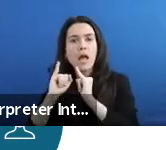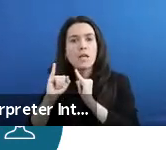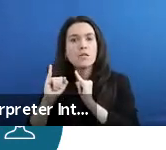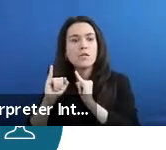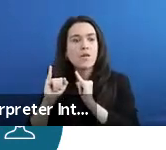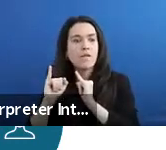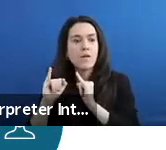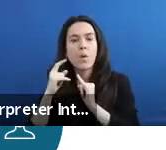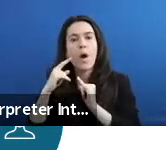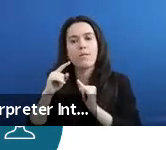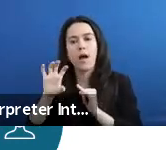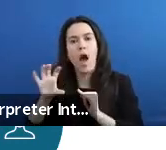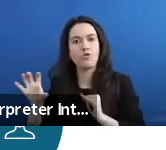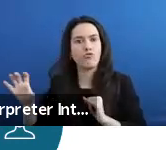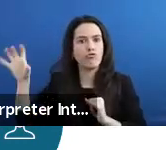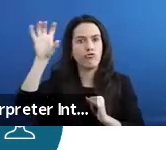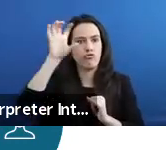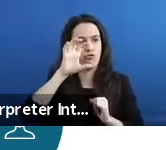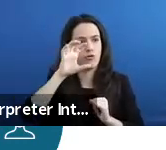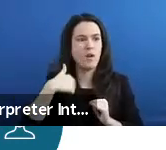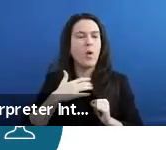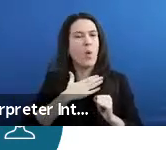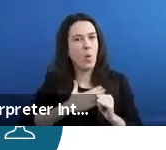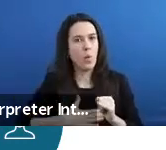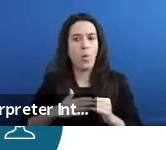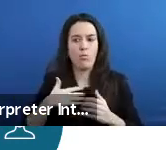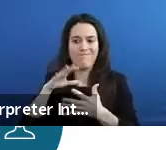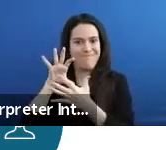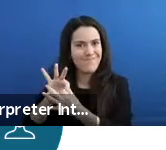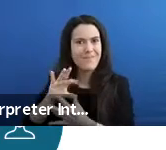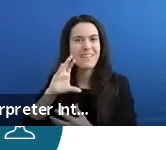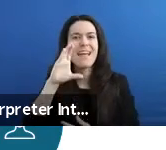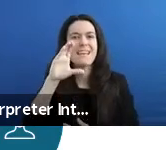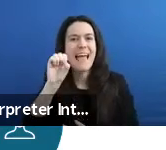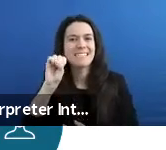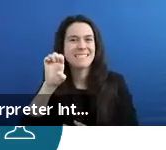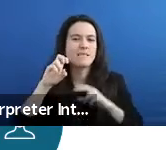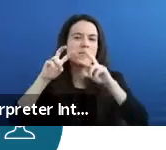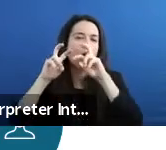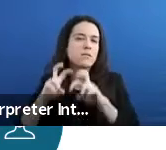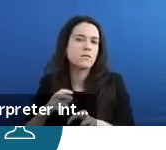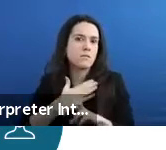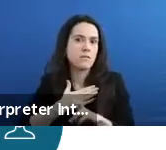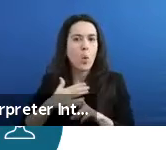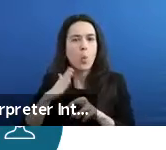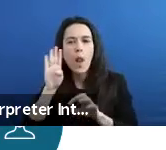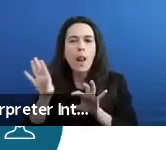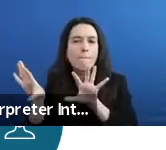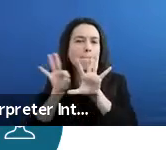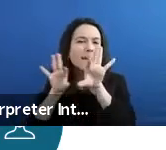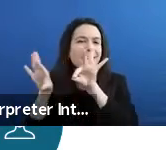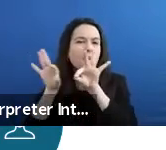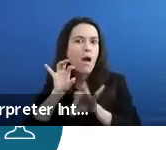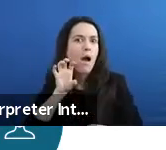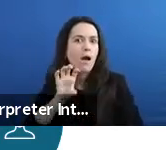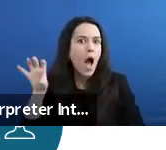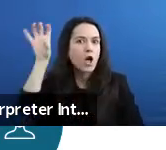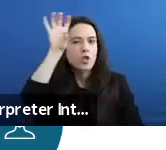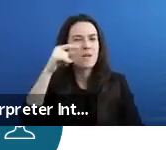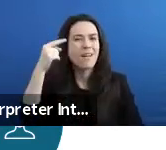be conducted in the scope of our case study program, as we are going to select 10 countries for more